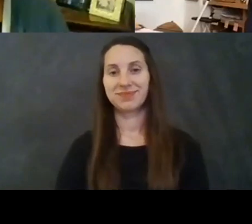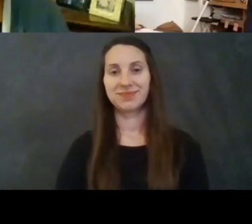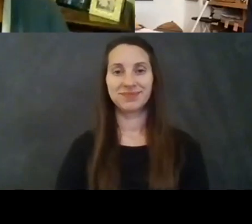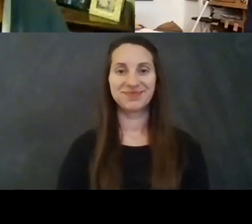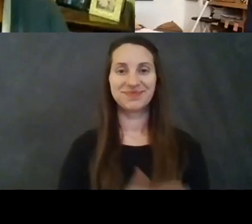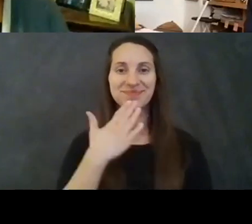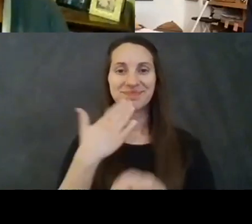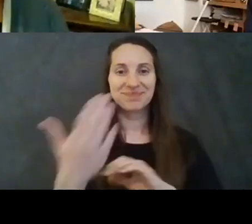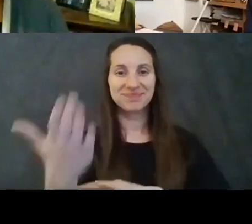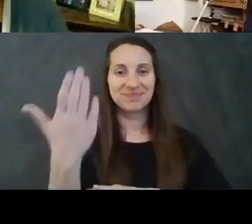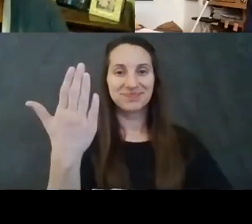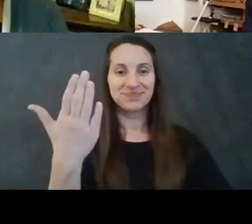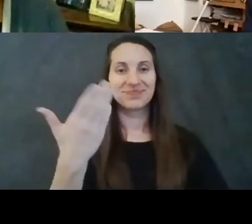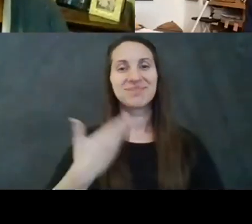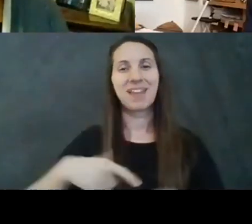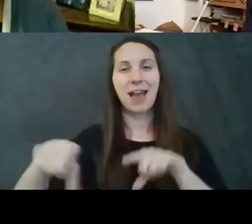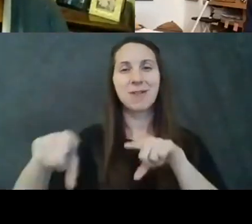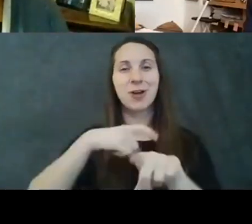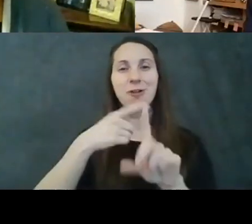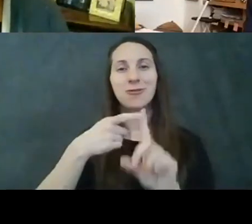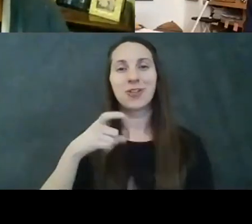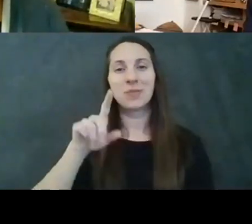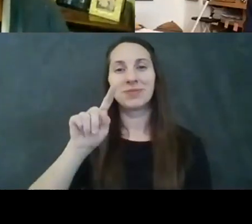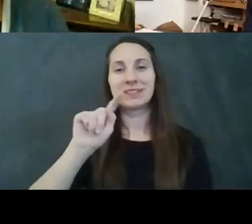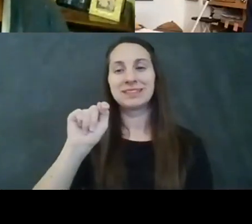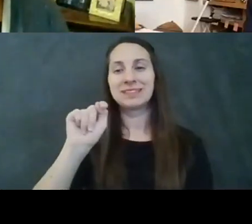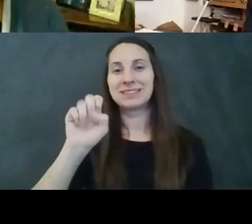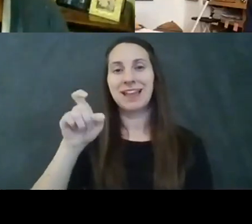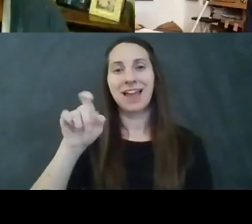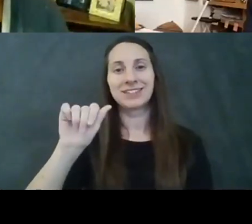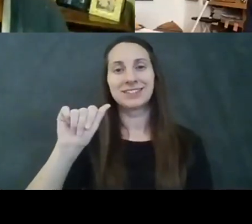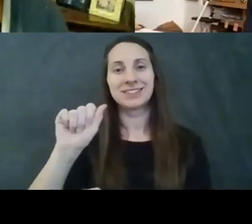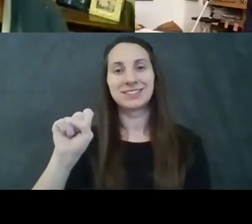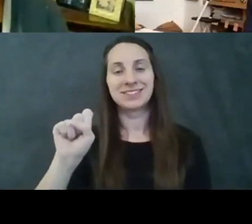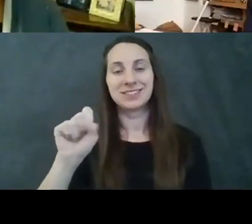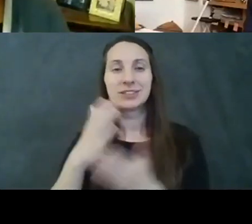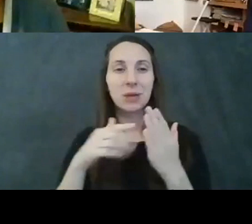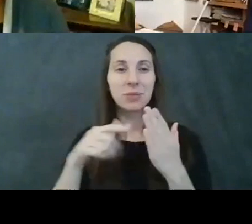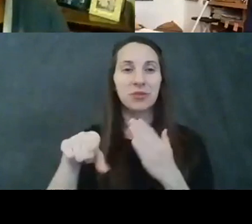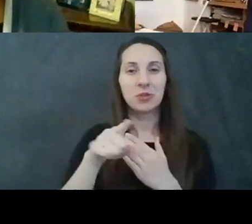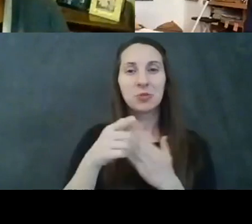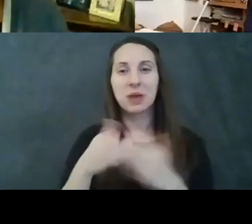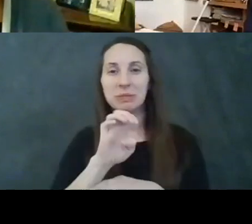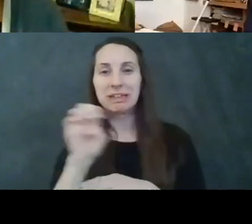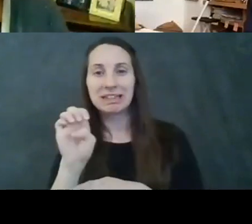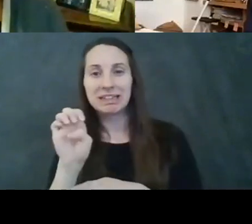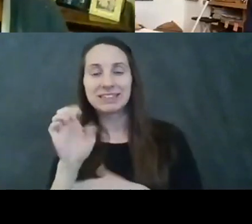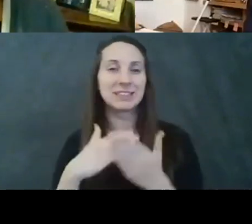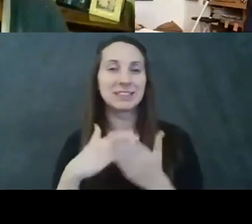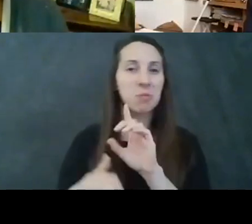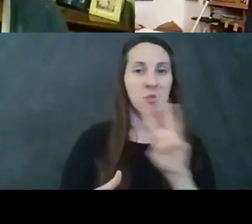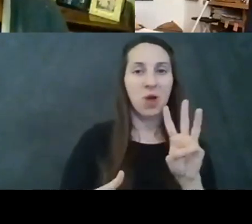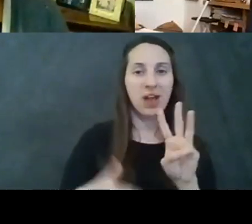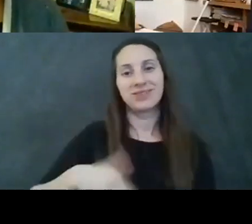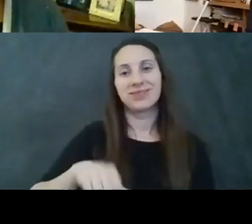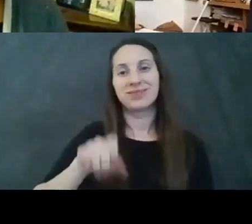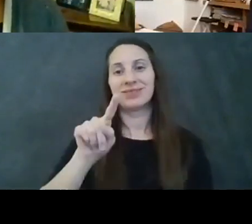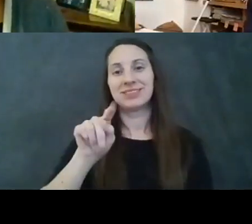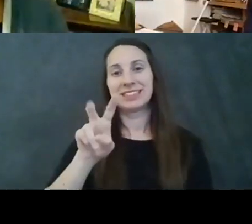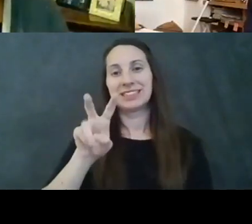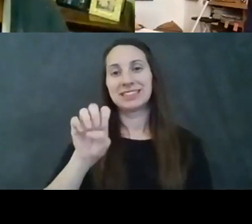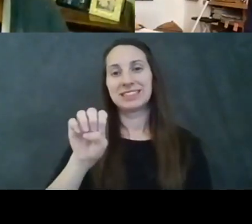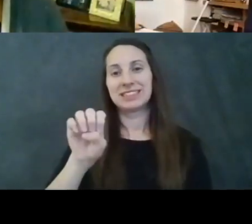Good morning. I'm calling from Texas, so this is still the morning. Some of you may be East Coast in the afternoon. My name is Steve Bartlett, and I'm chairman